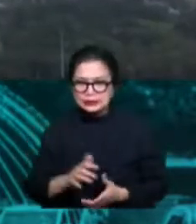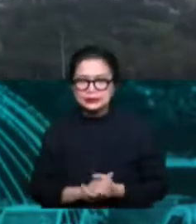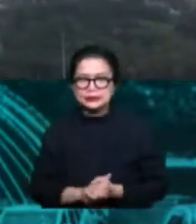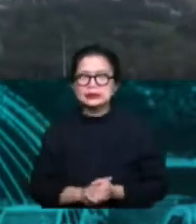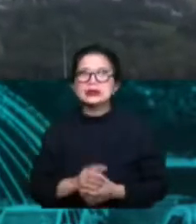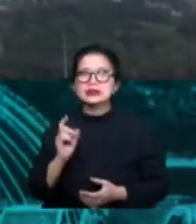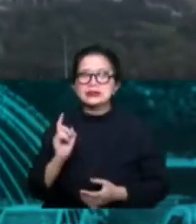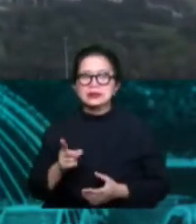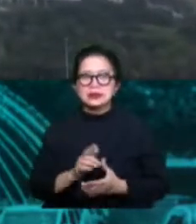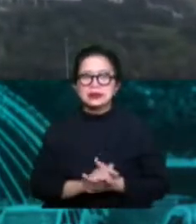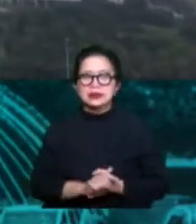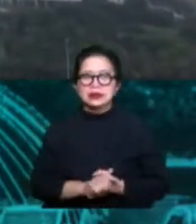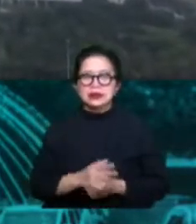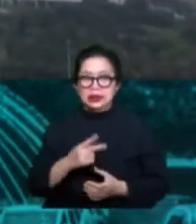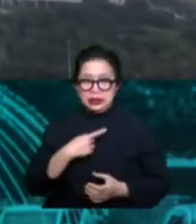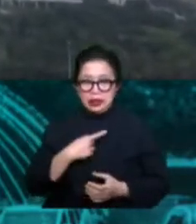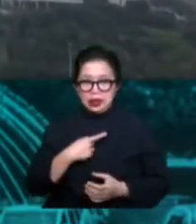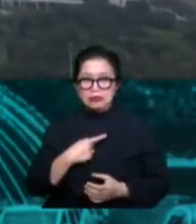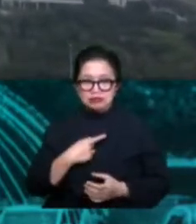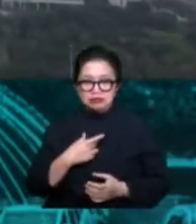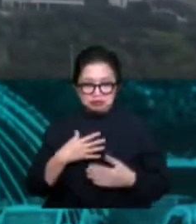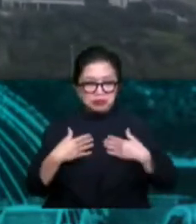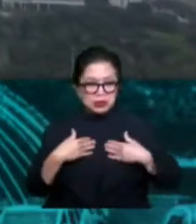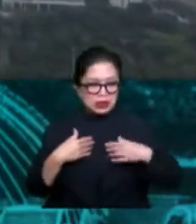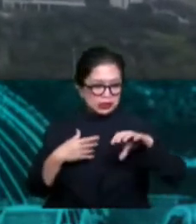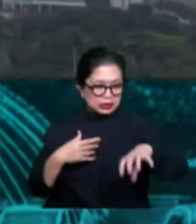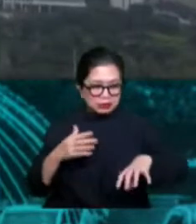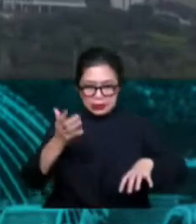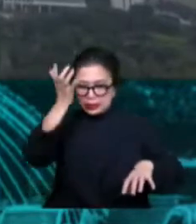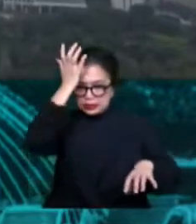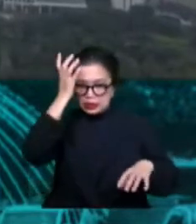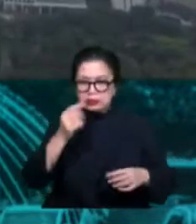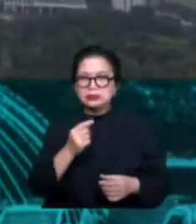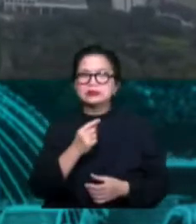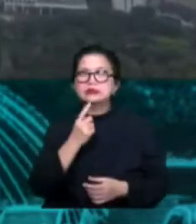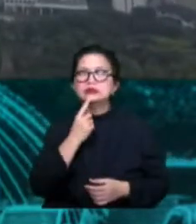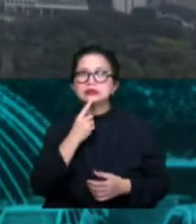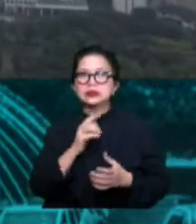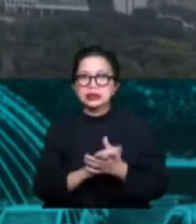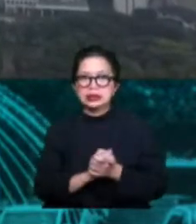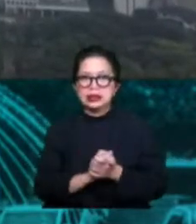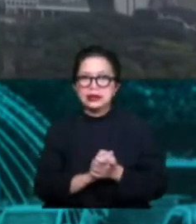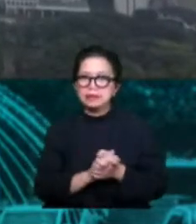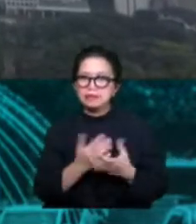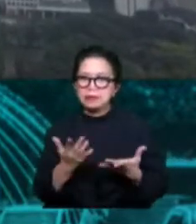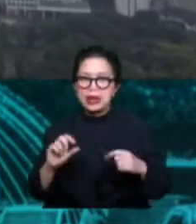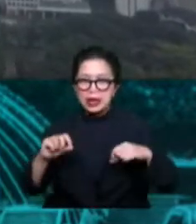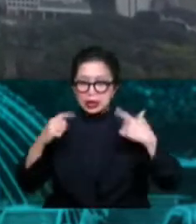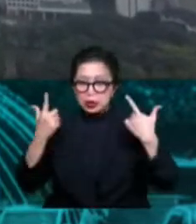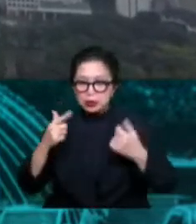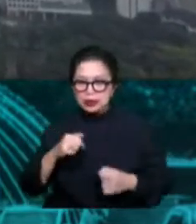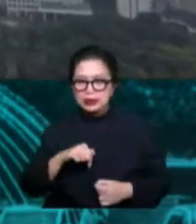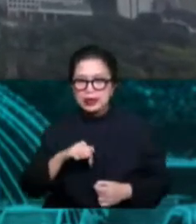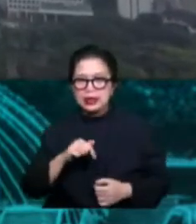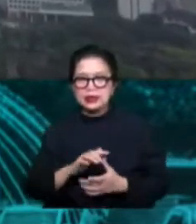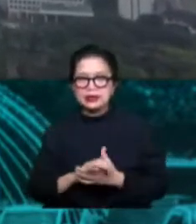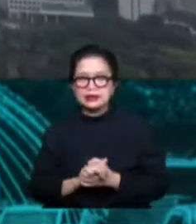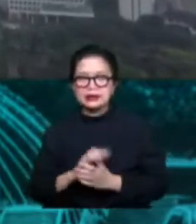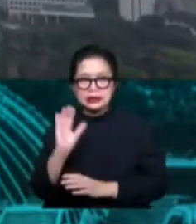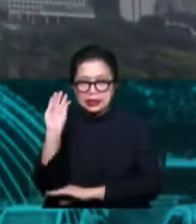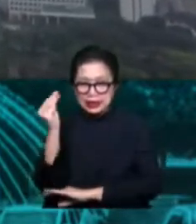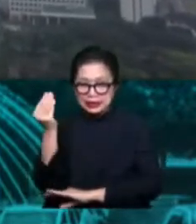but the quality, if we can reduce and make space of living, it means that